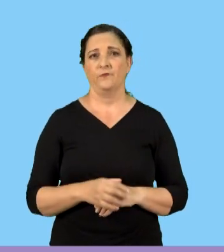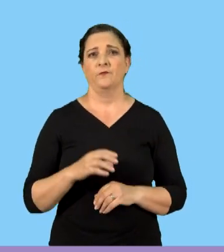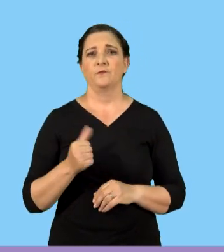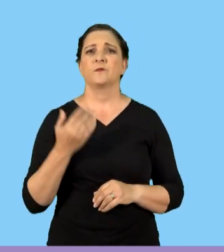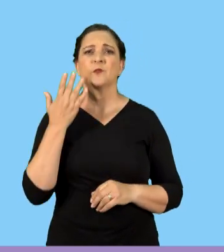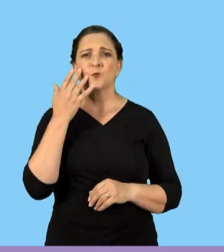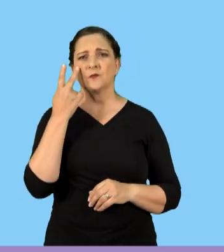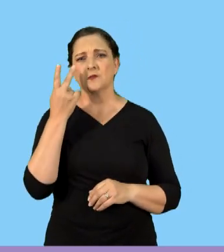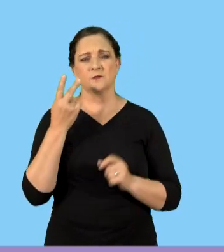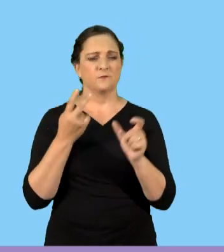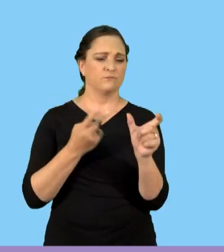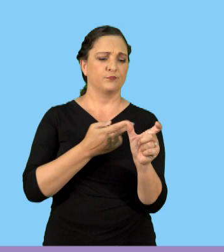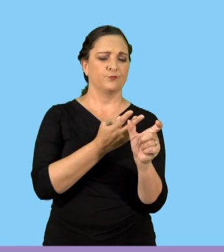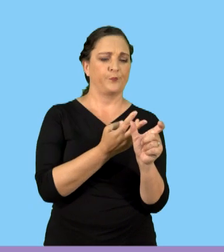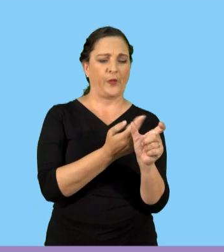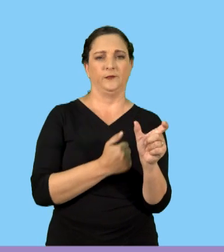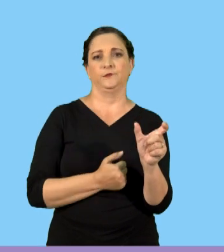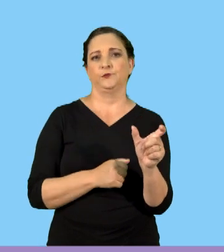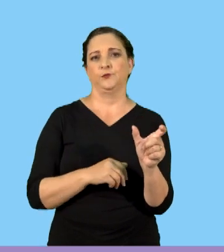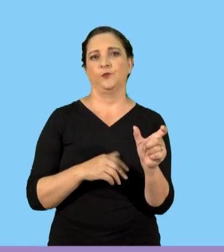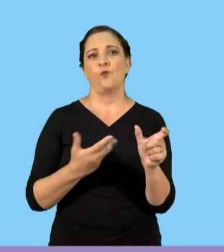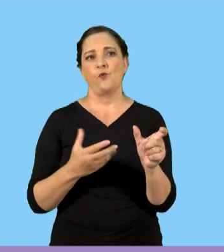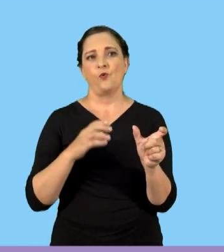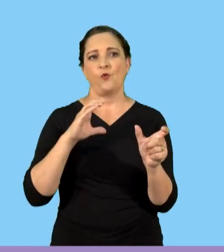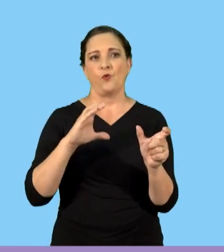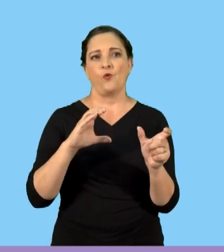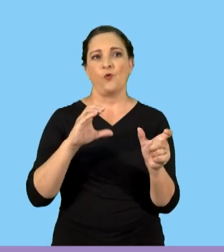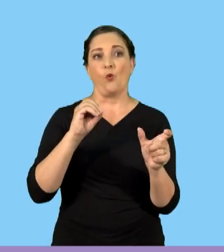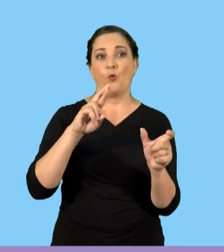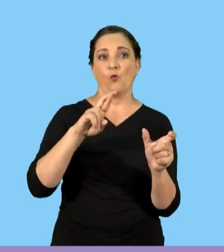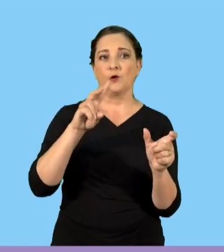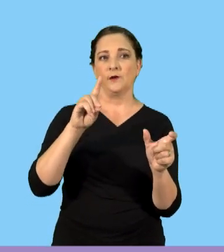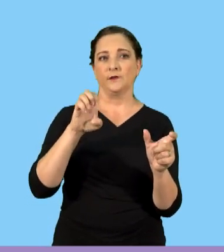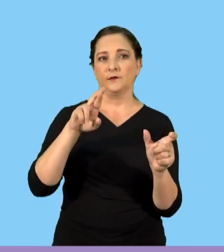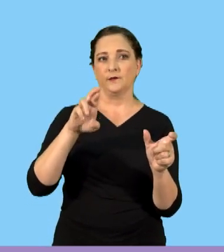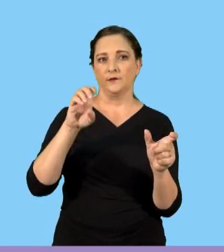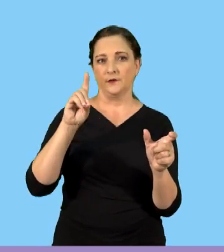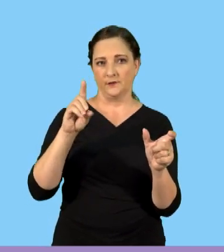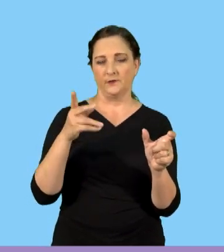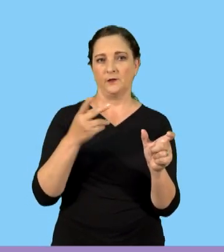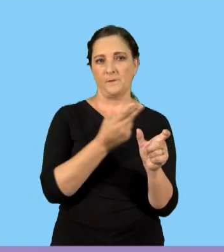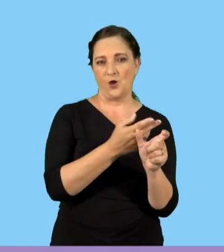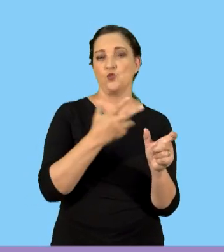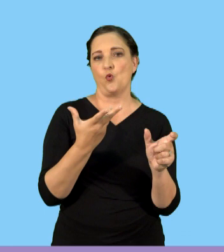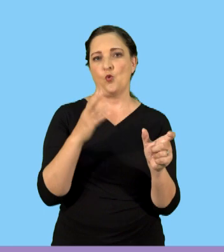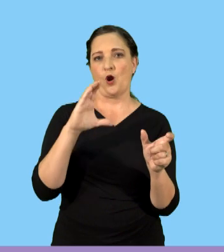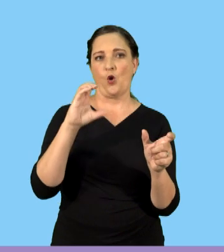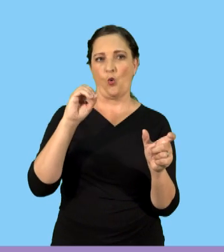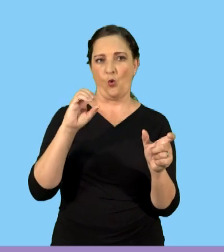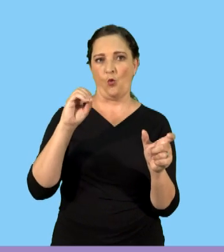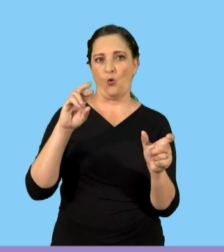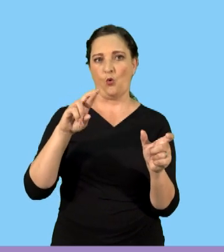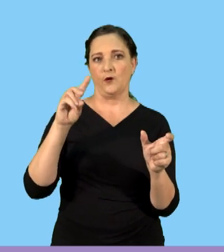rule. Then when we're looking at the ordered pairs or the coordinates, when we're looking at the ordered pairs